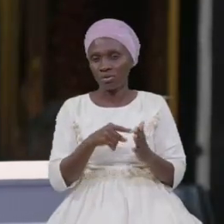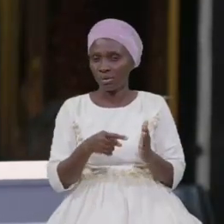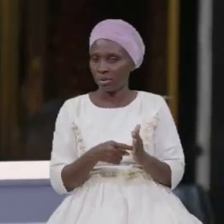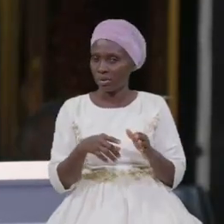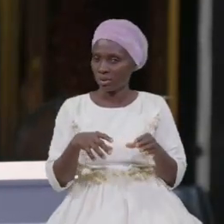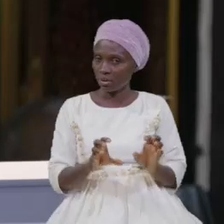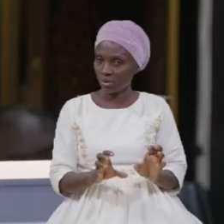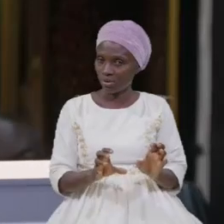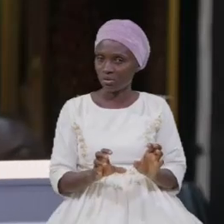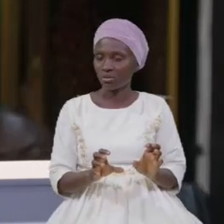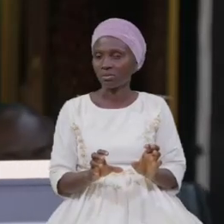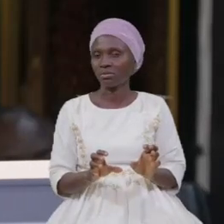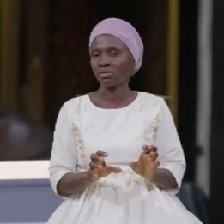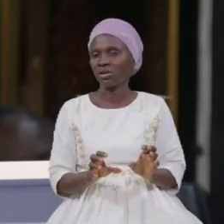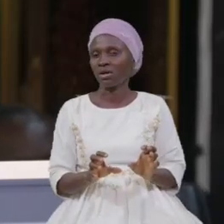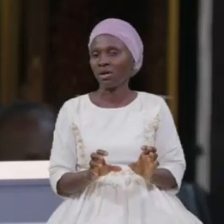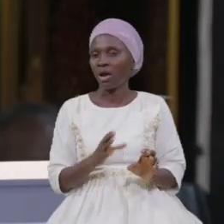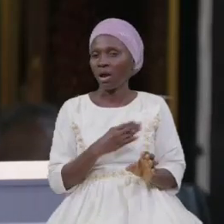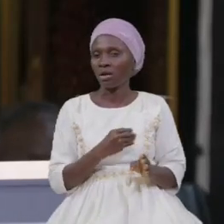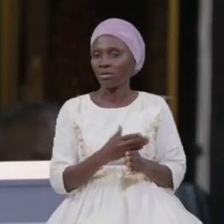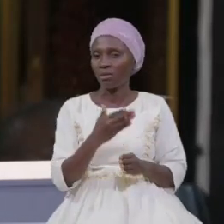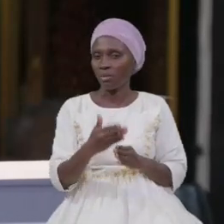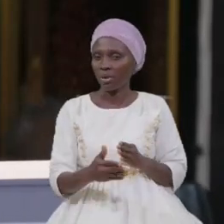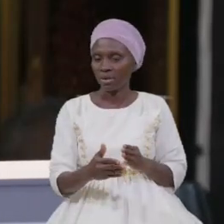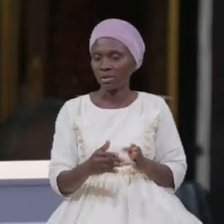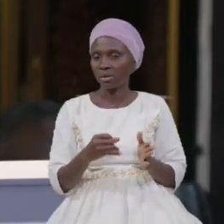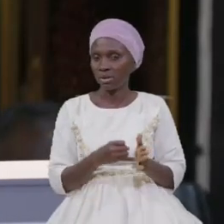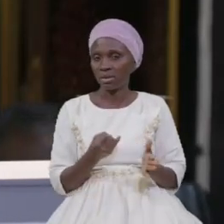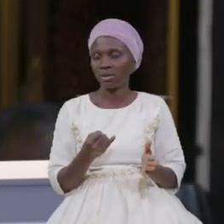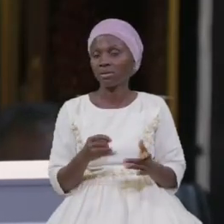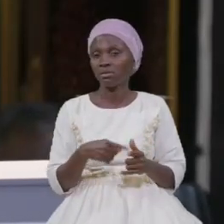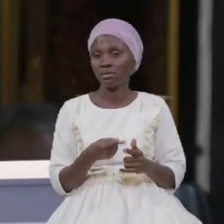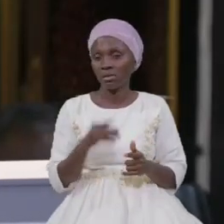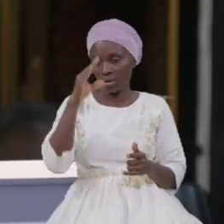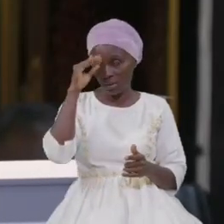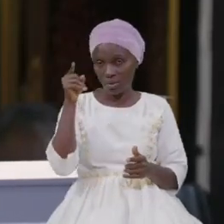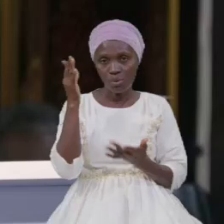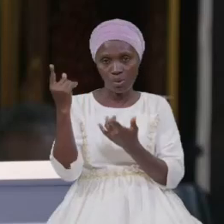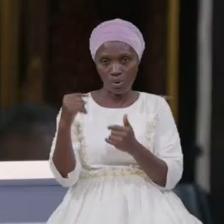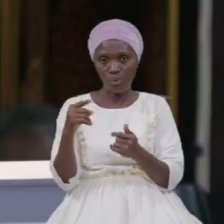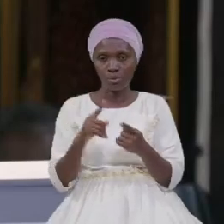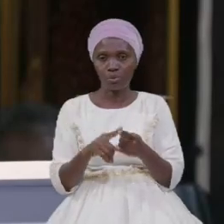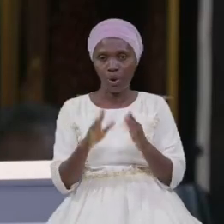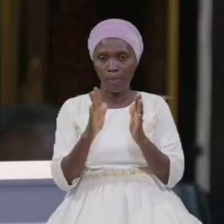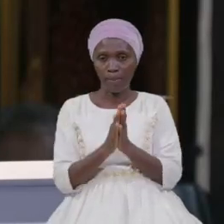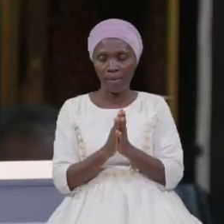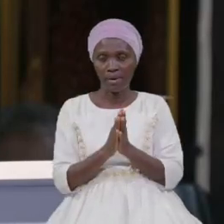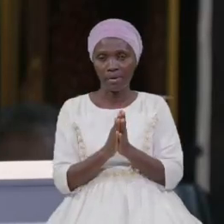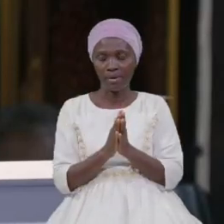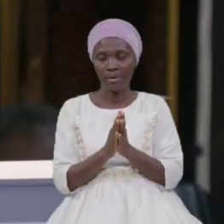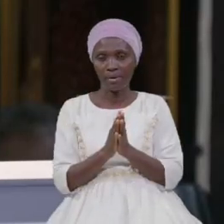the exercise, then he'll come up to pray. Brother there, are we